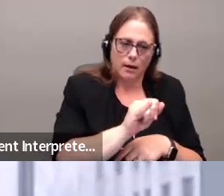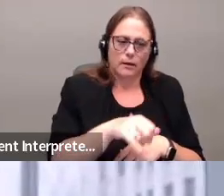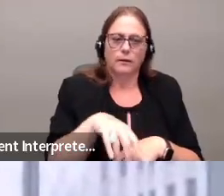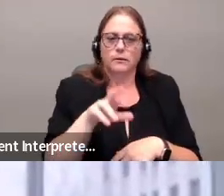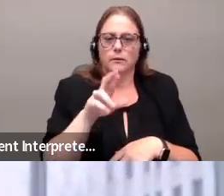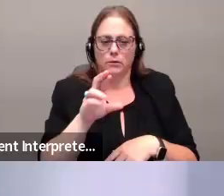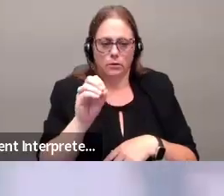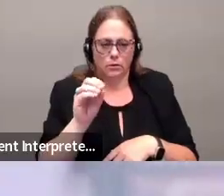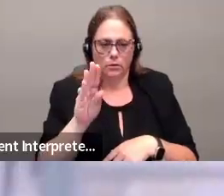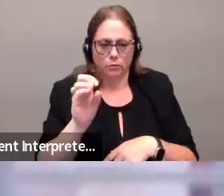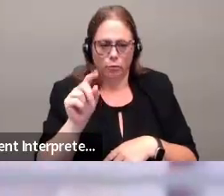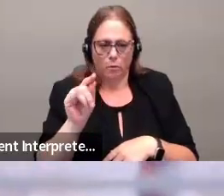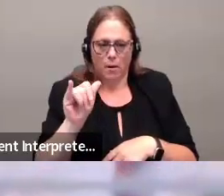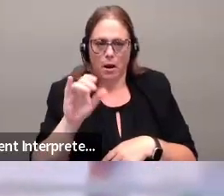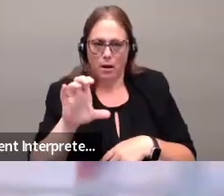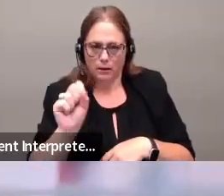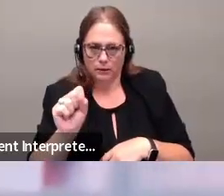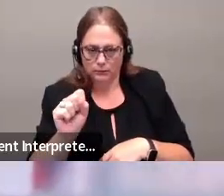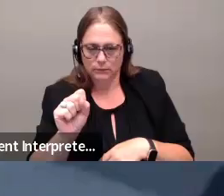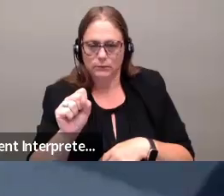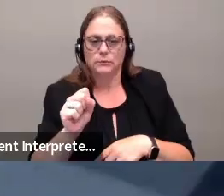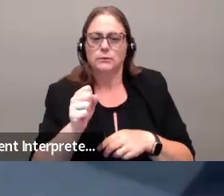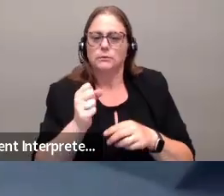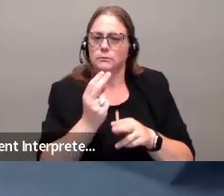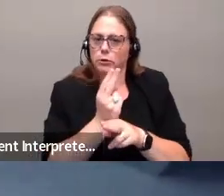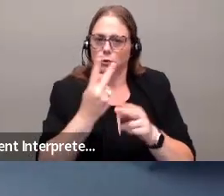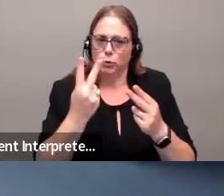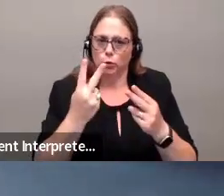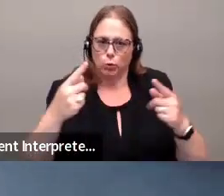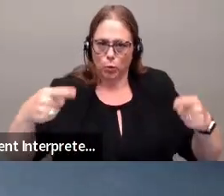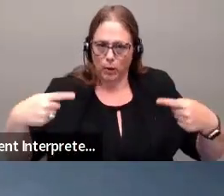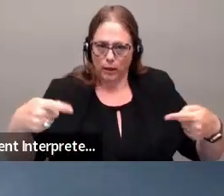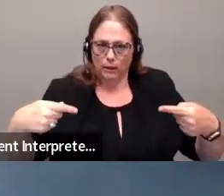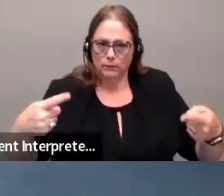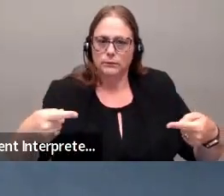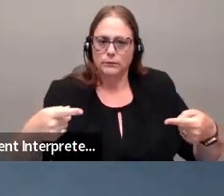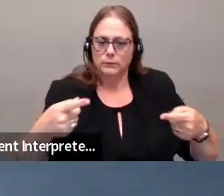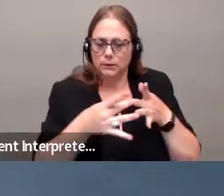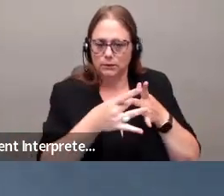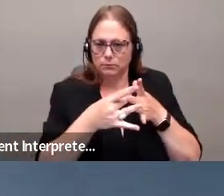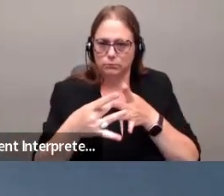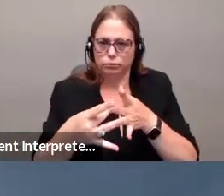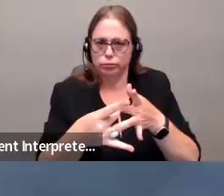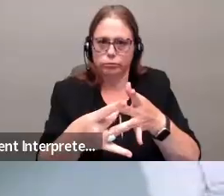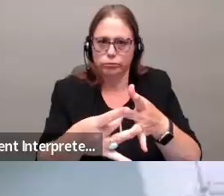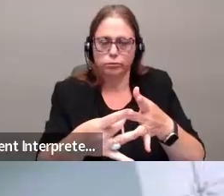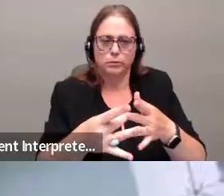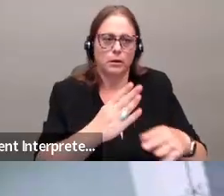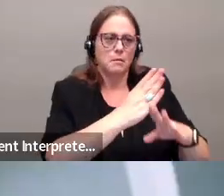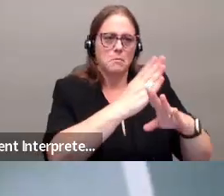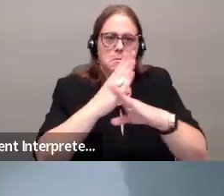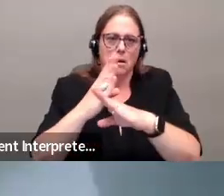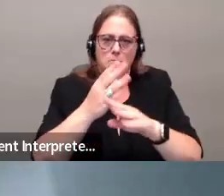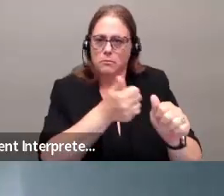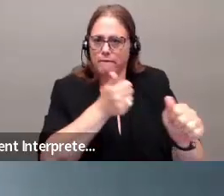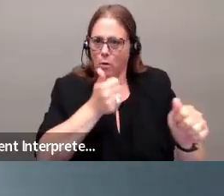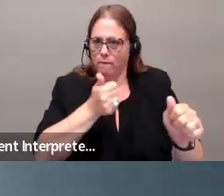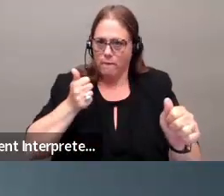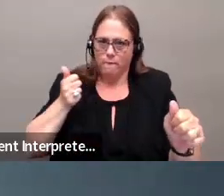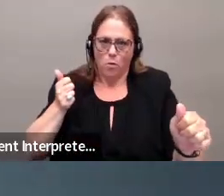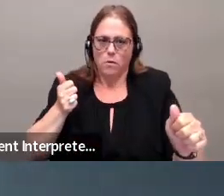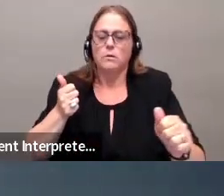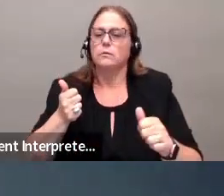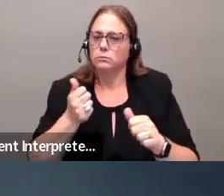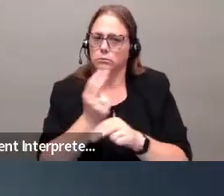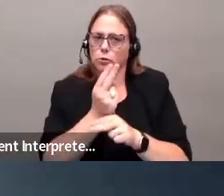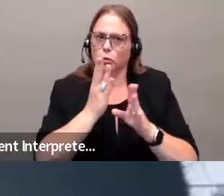person. The device sits on two wheels, and Glide steers the way, avoids obstacles, and keeps the user safe.